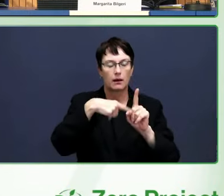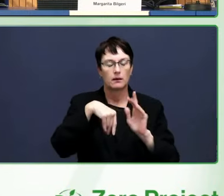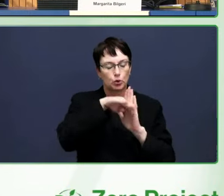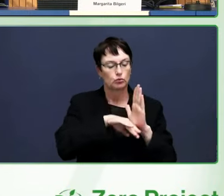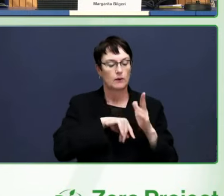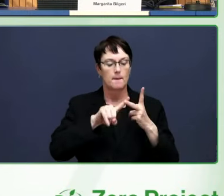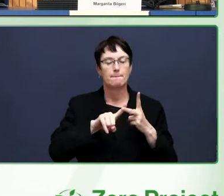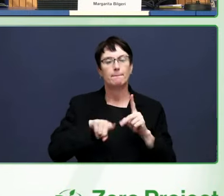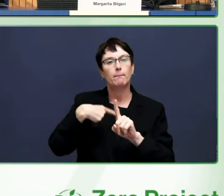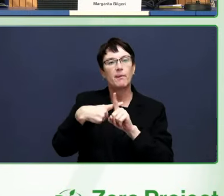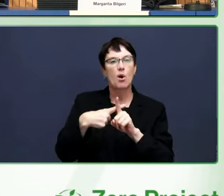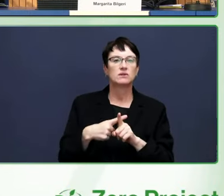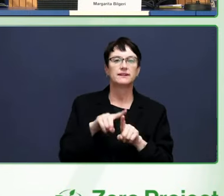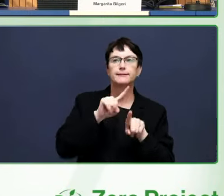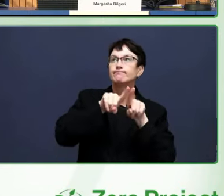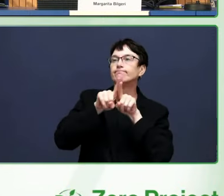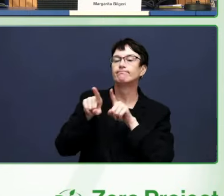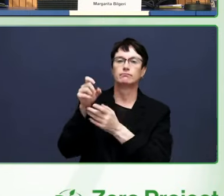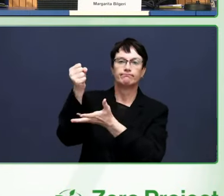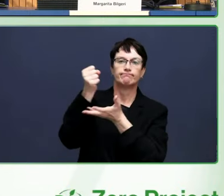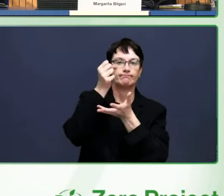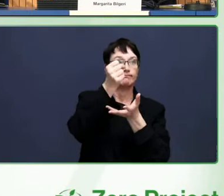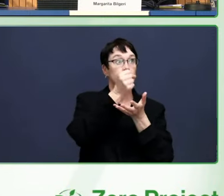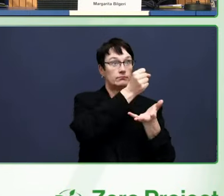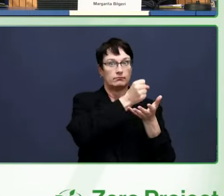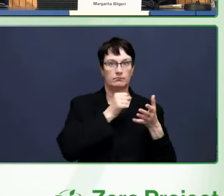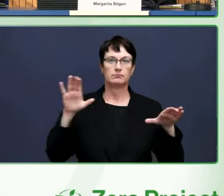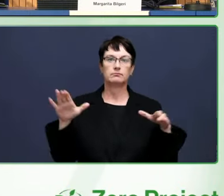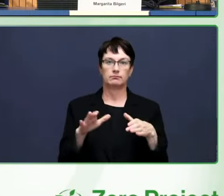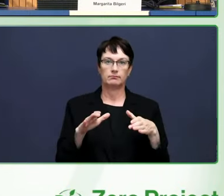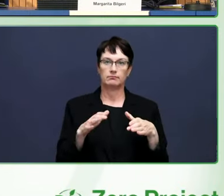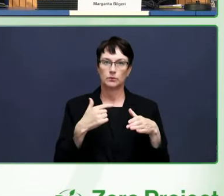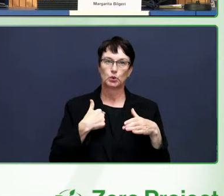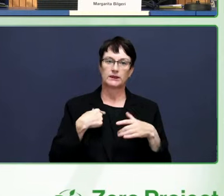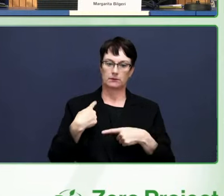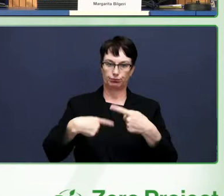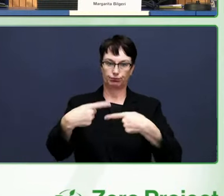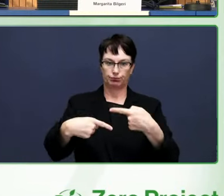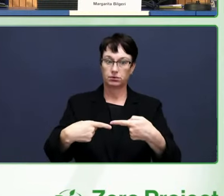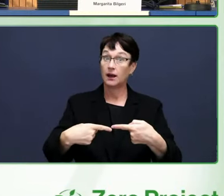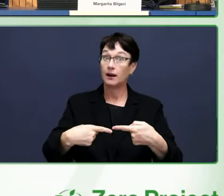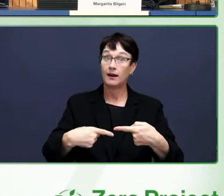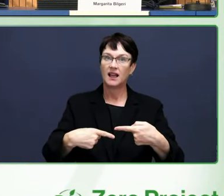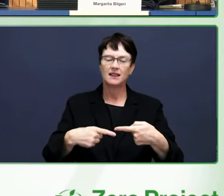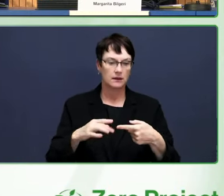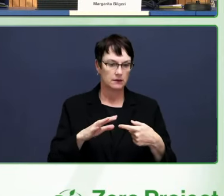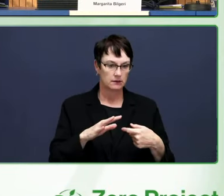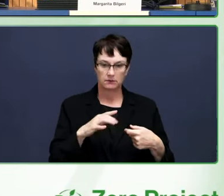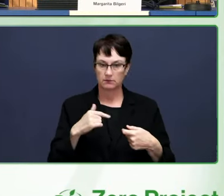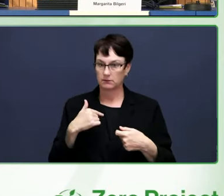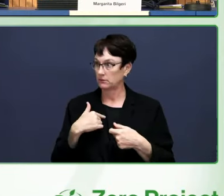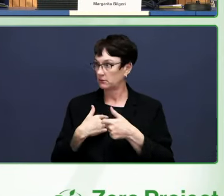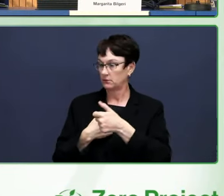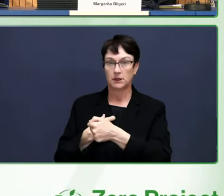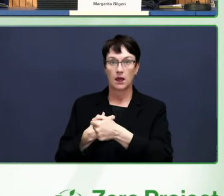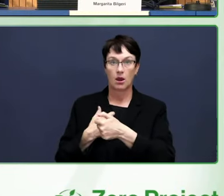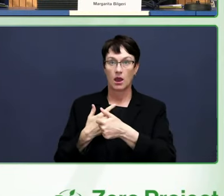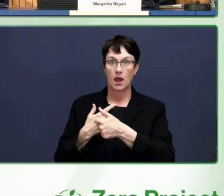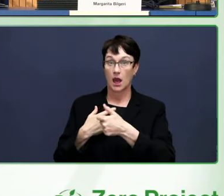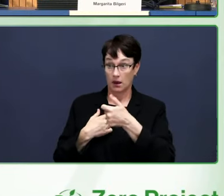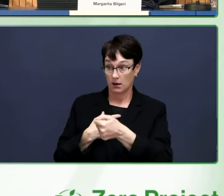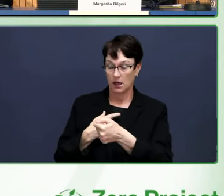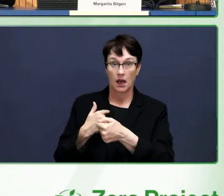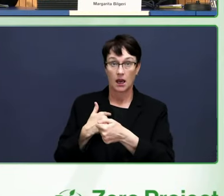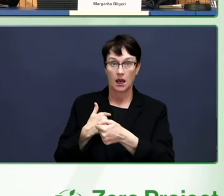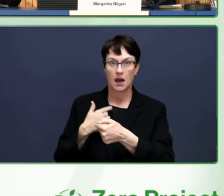Furthermore, we are working on, okay, can I move the slides, or is it going on? Sorry, I'm missing something here.